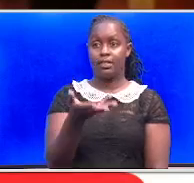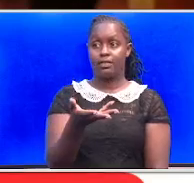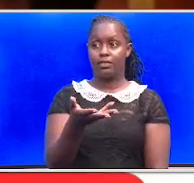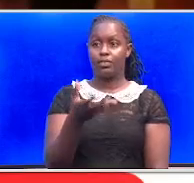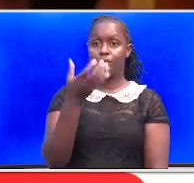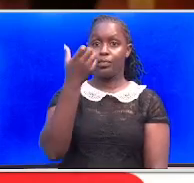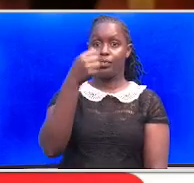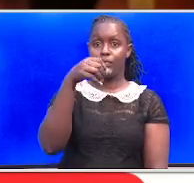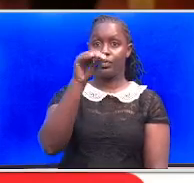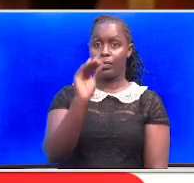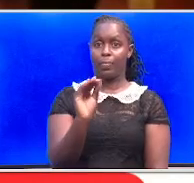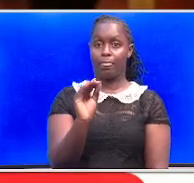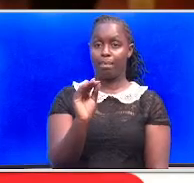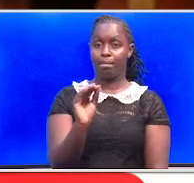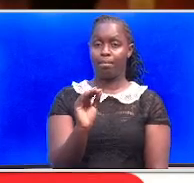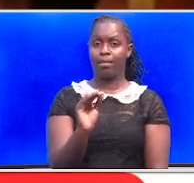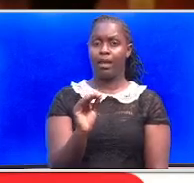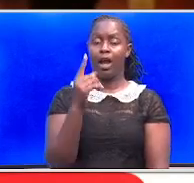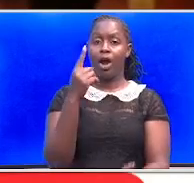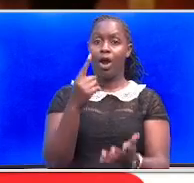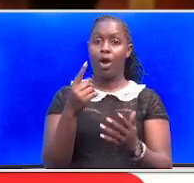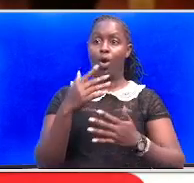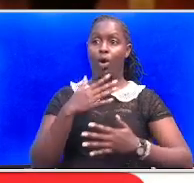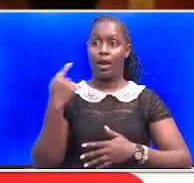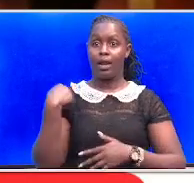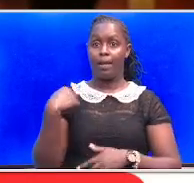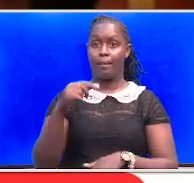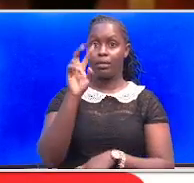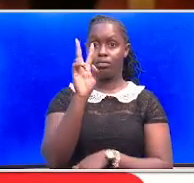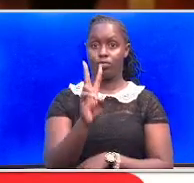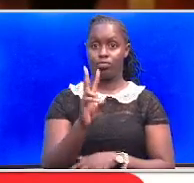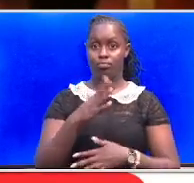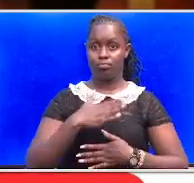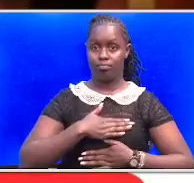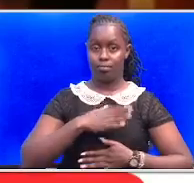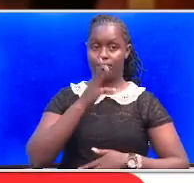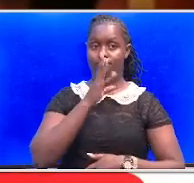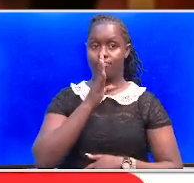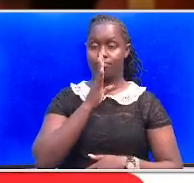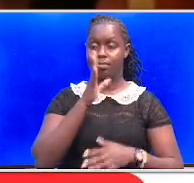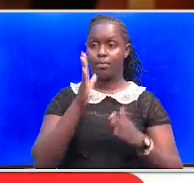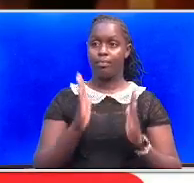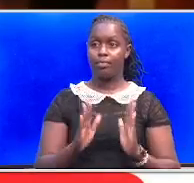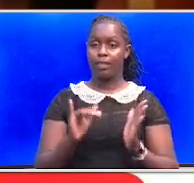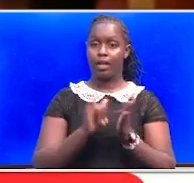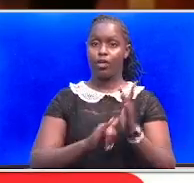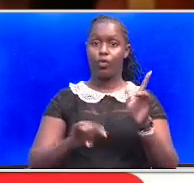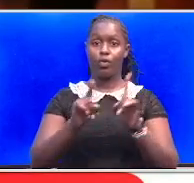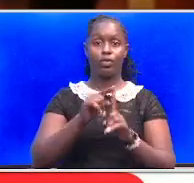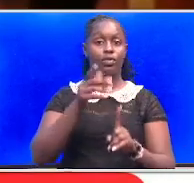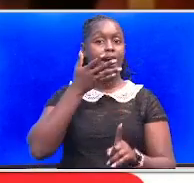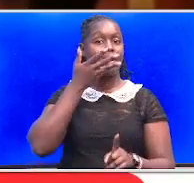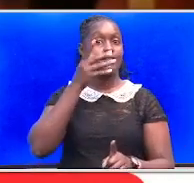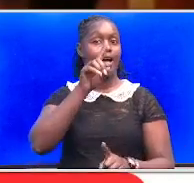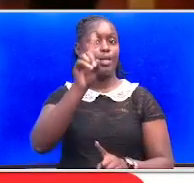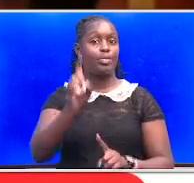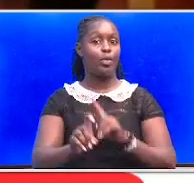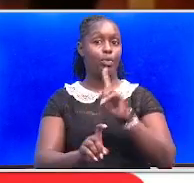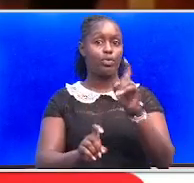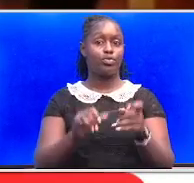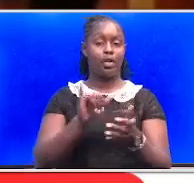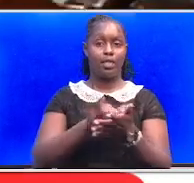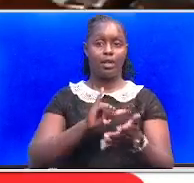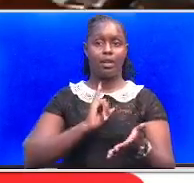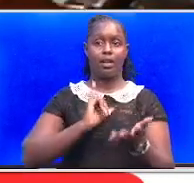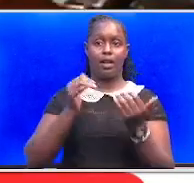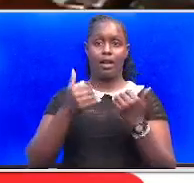Two, Honorable Speaker, even before the Minister answers the questions that are before him,